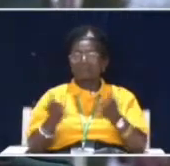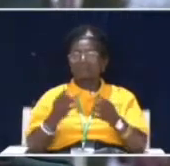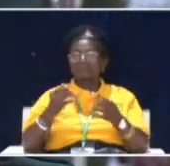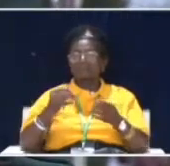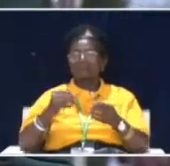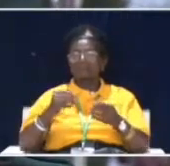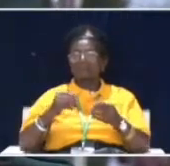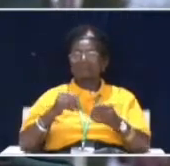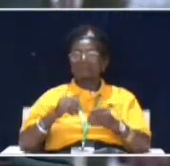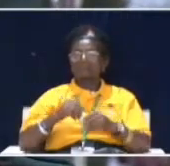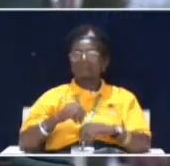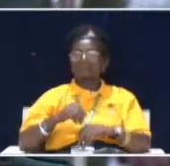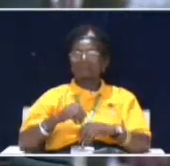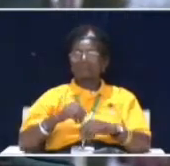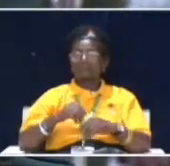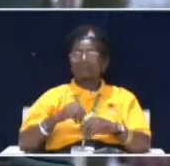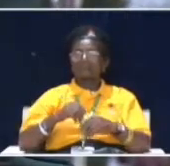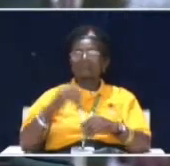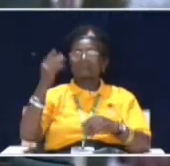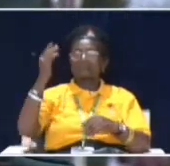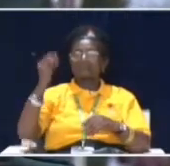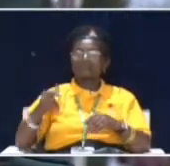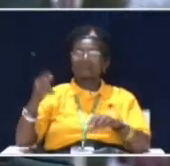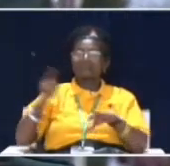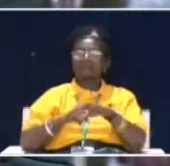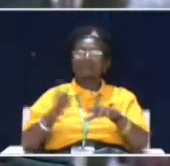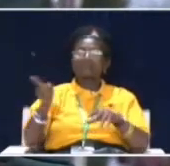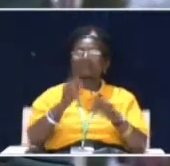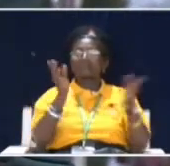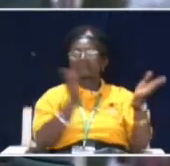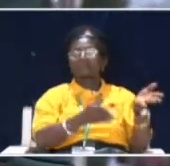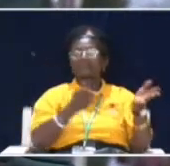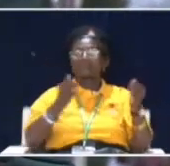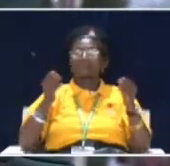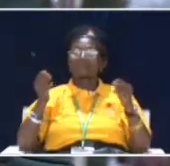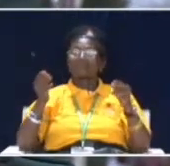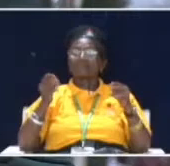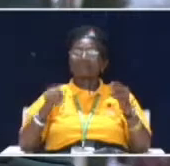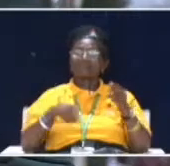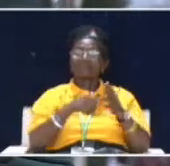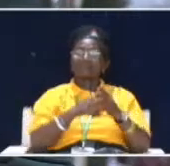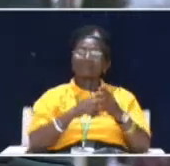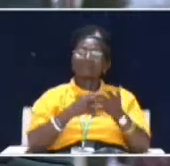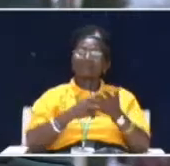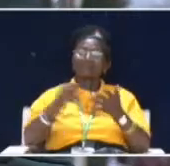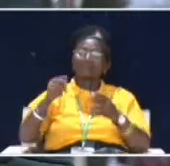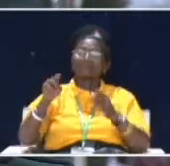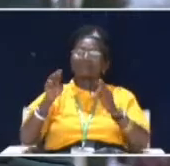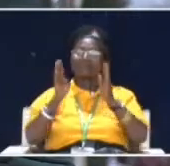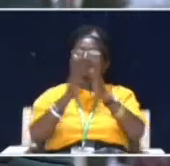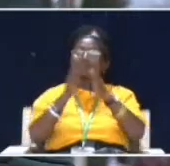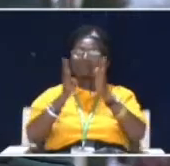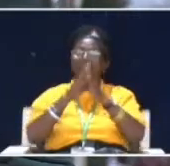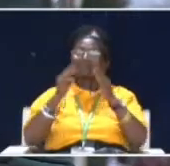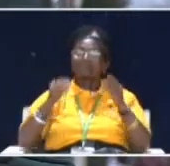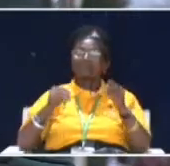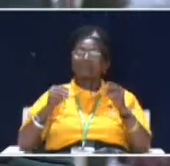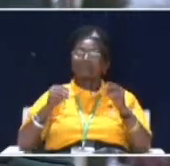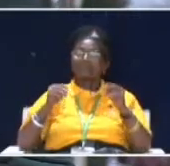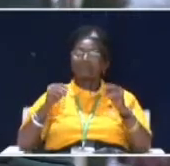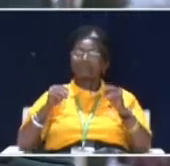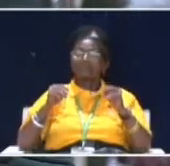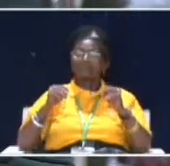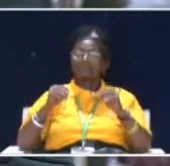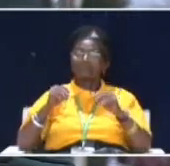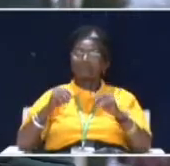ìhín. Because by the time you are leaving. Nítorí nígbà tí wàá bá máa lọ. This holy city. Ní láti ilẹ̀ ìpàgọ́ mímọ́